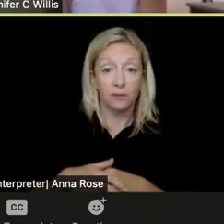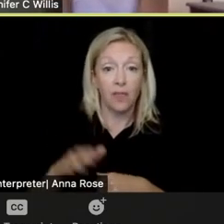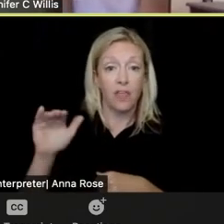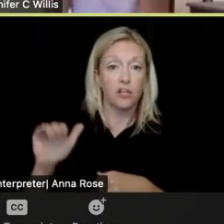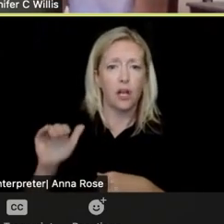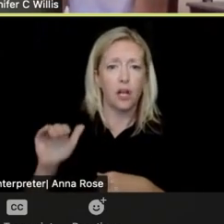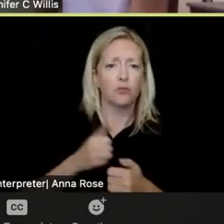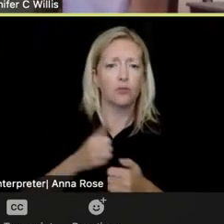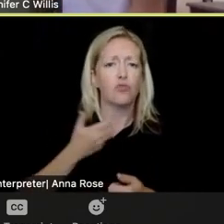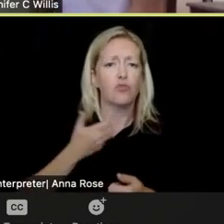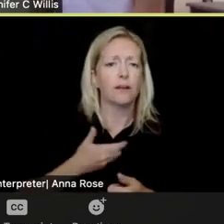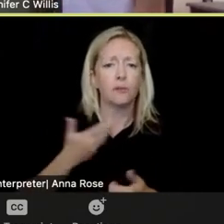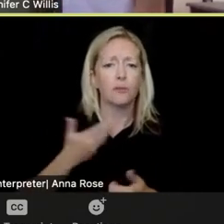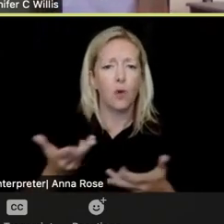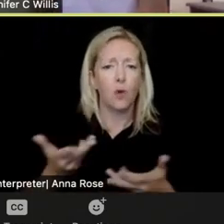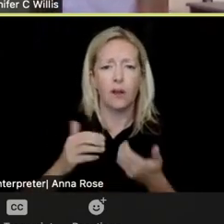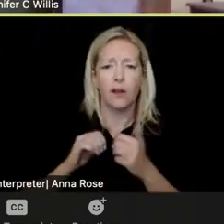was expressing?